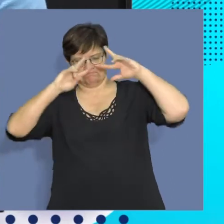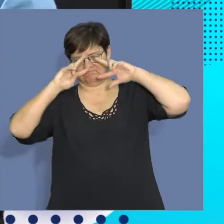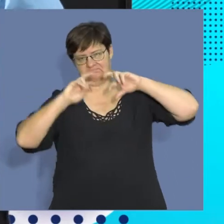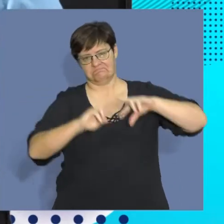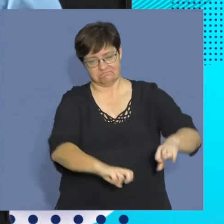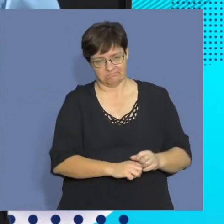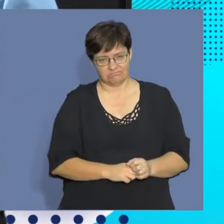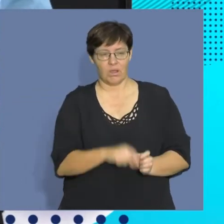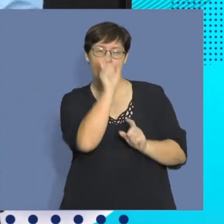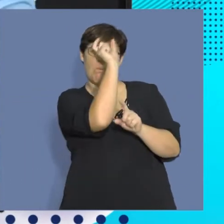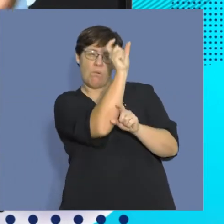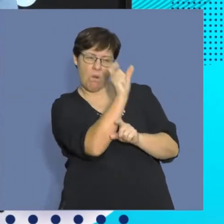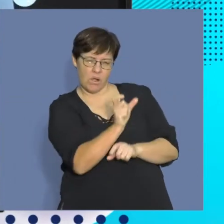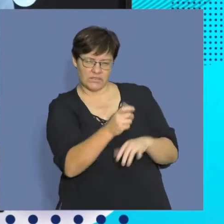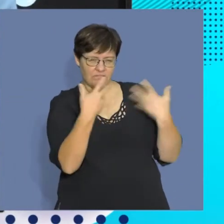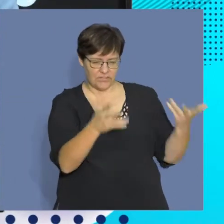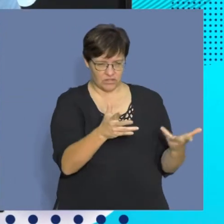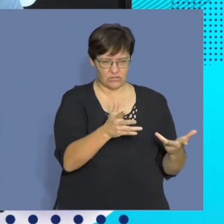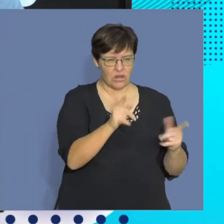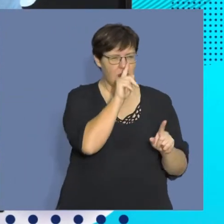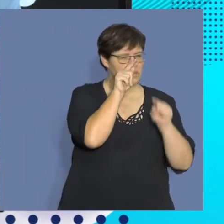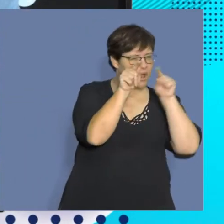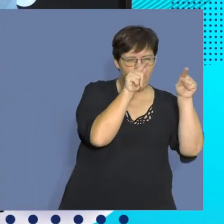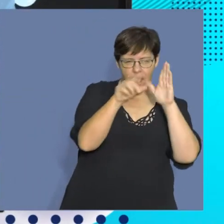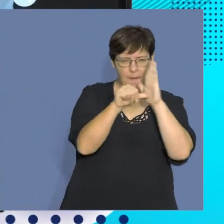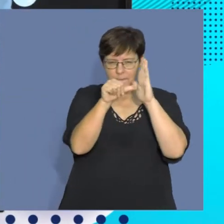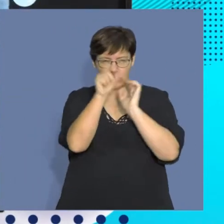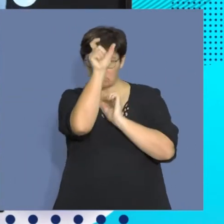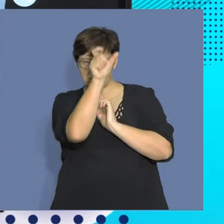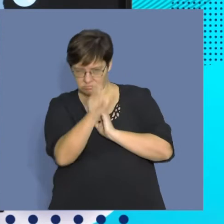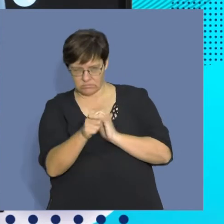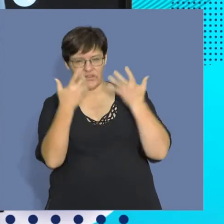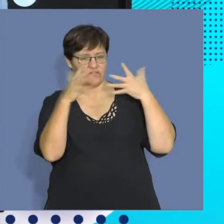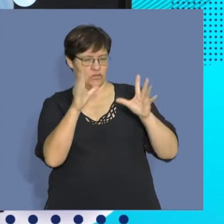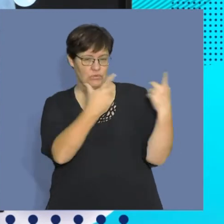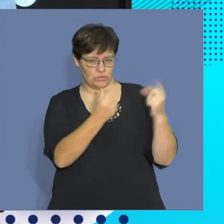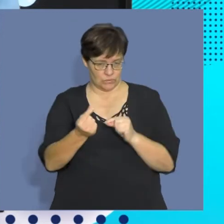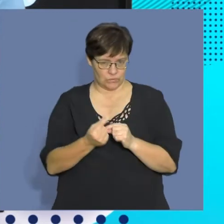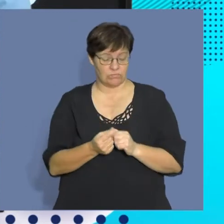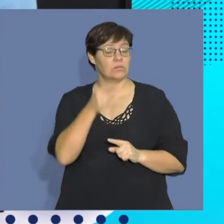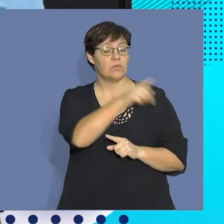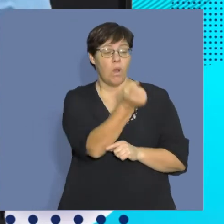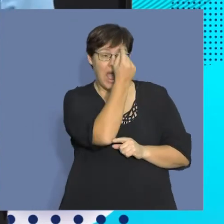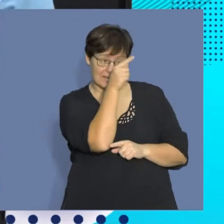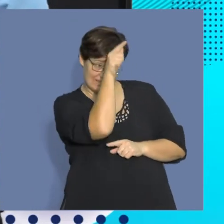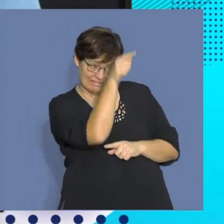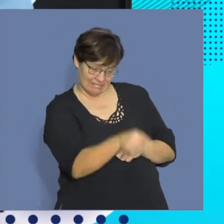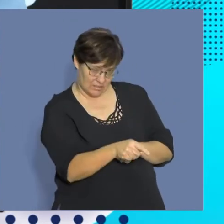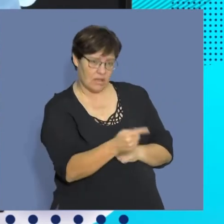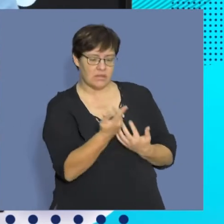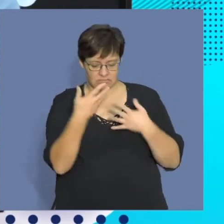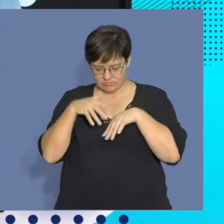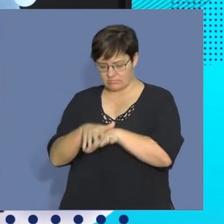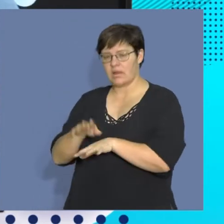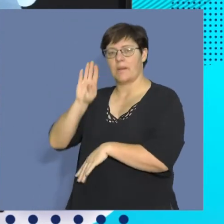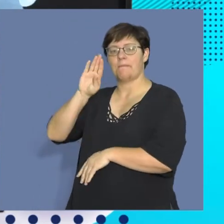looked at some terms and we've had an overview of all the important concepts. Let's try and apply our understanding now to the concepts of biomes